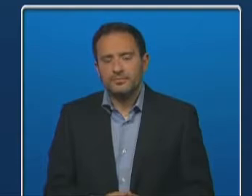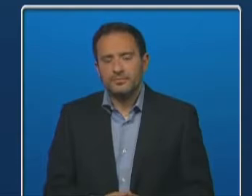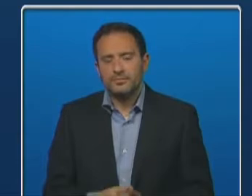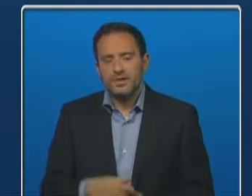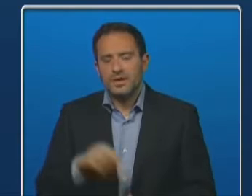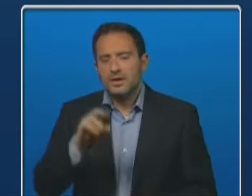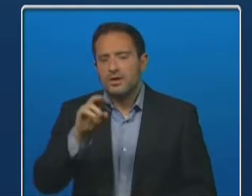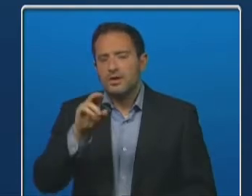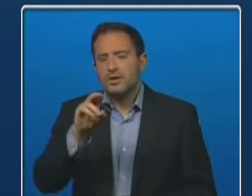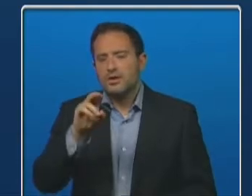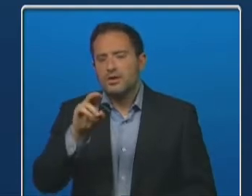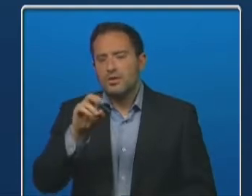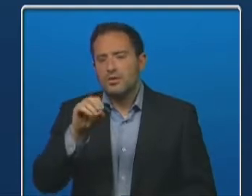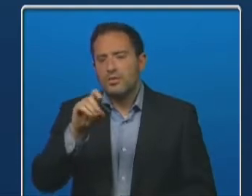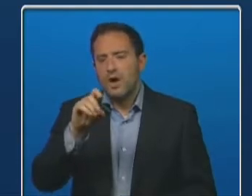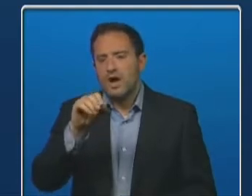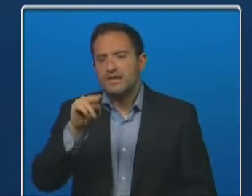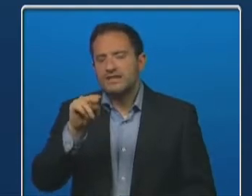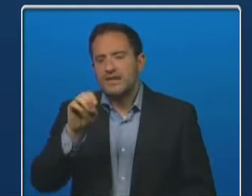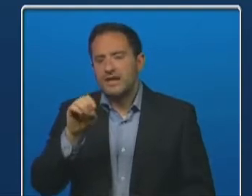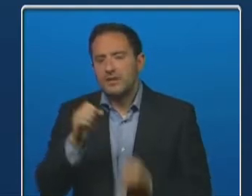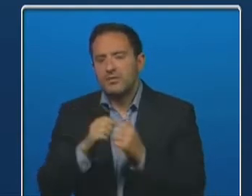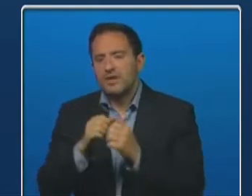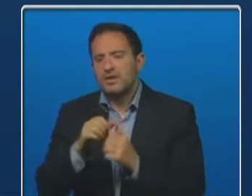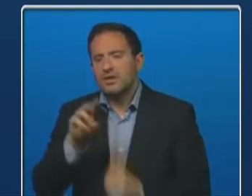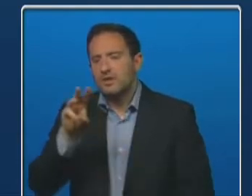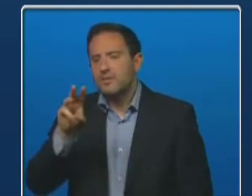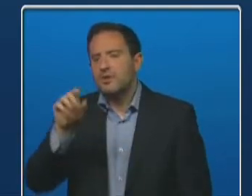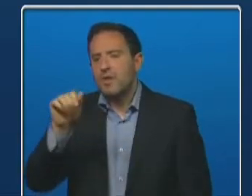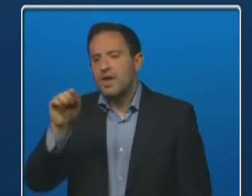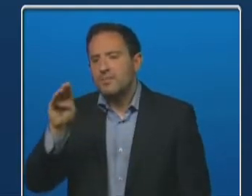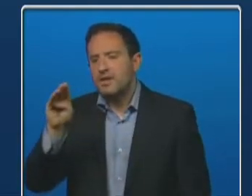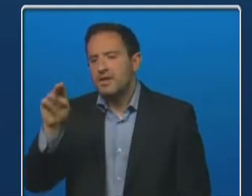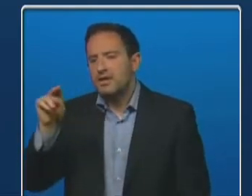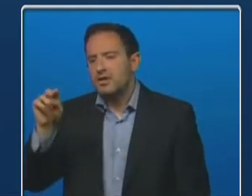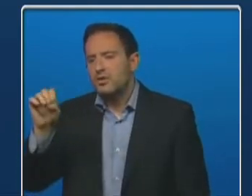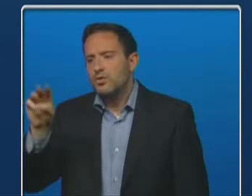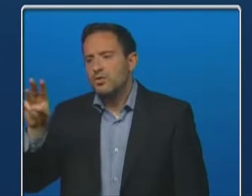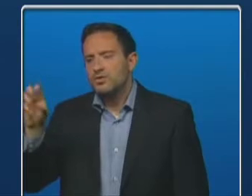Roxanne Scott with WABE News. Your line is open.